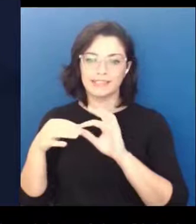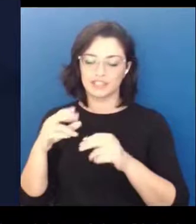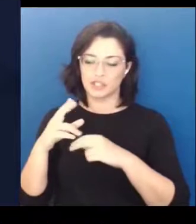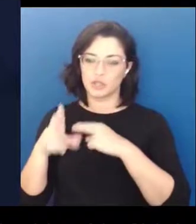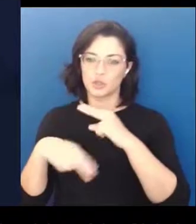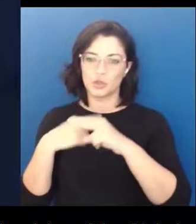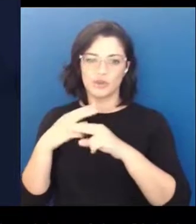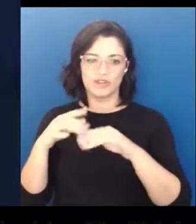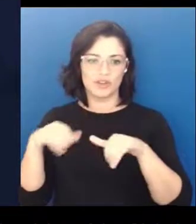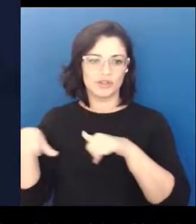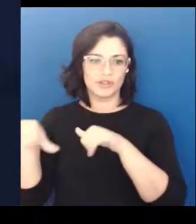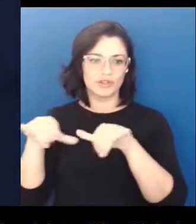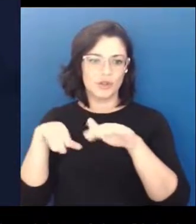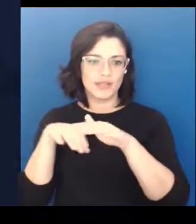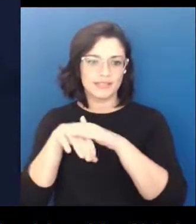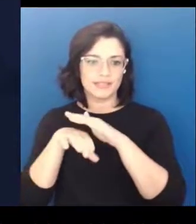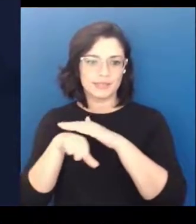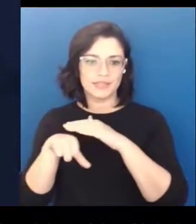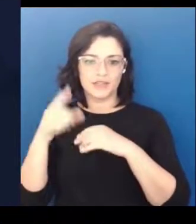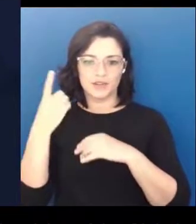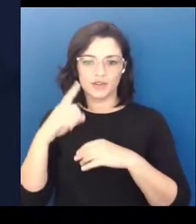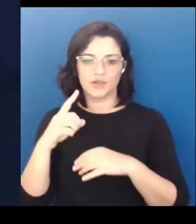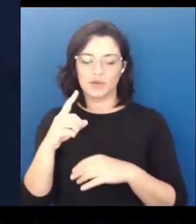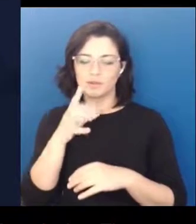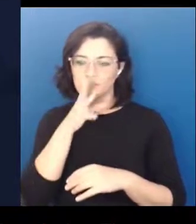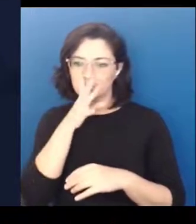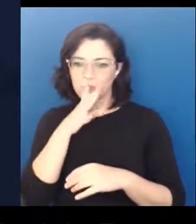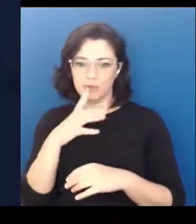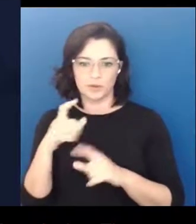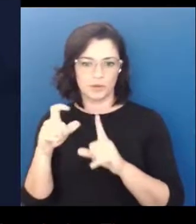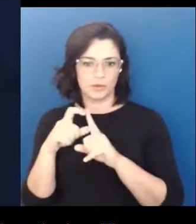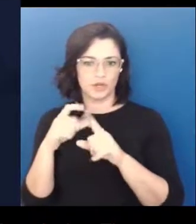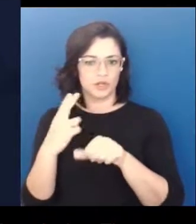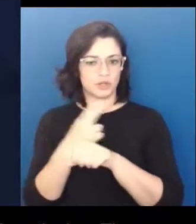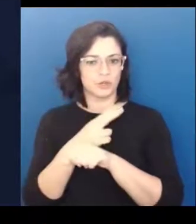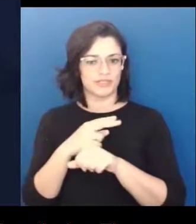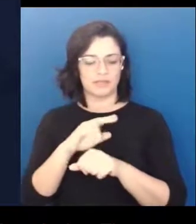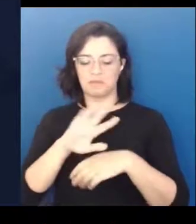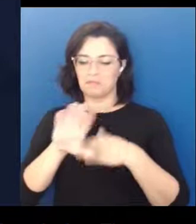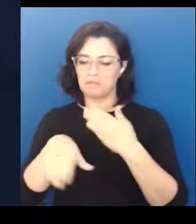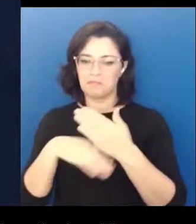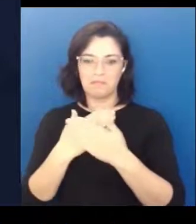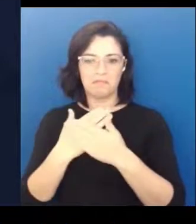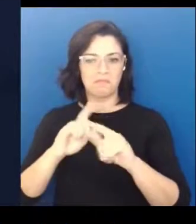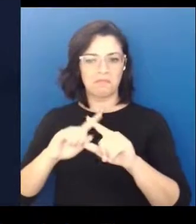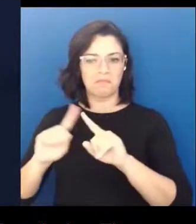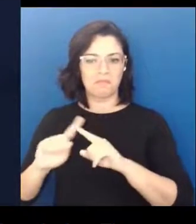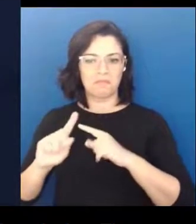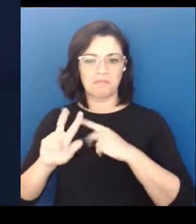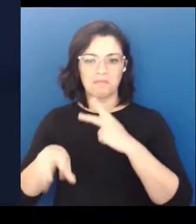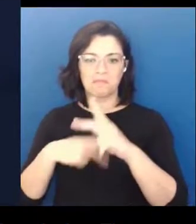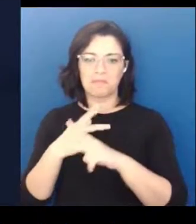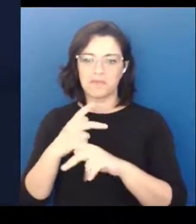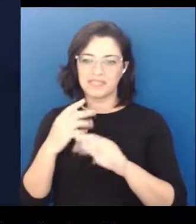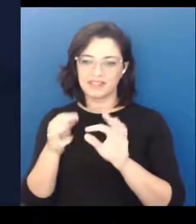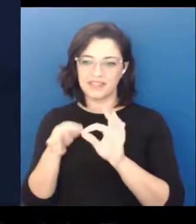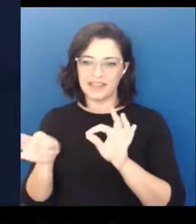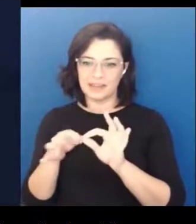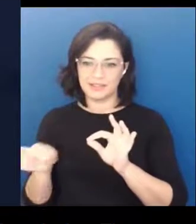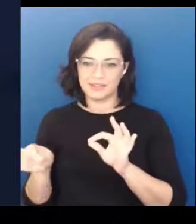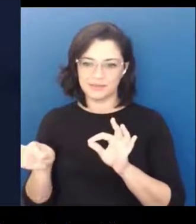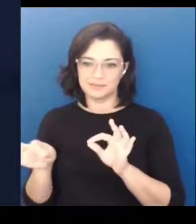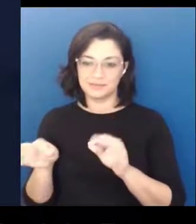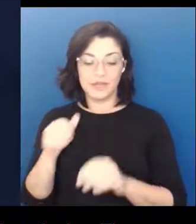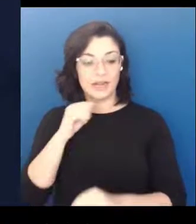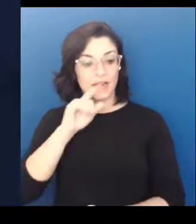of captioning. The captioning community is far and wide. It consists of not only captioners, but also